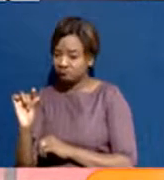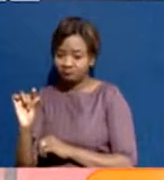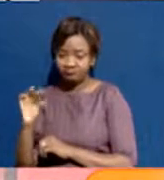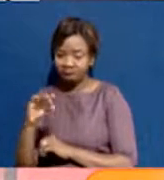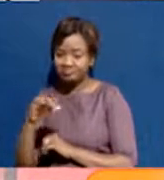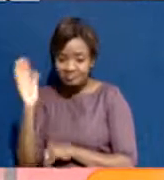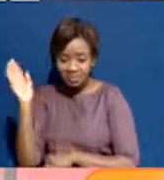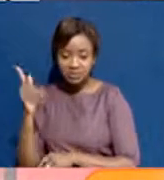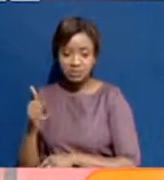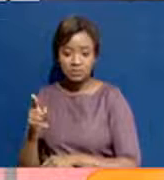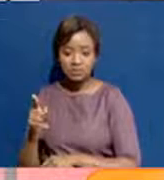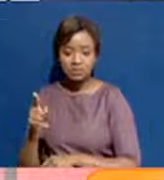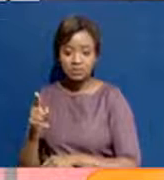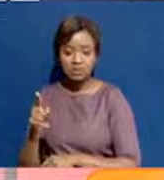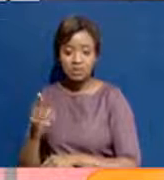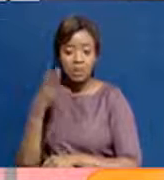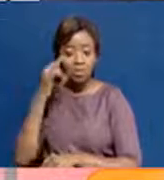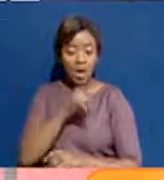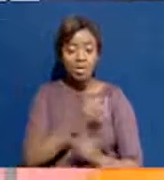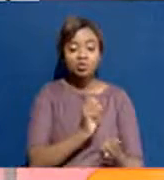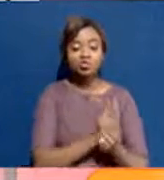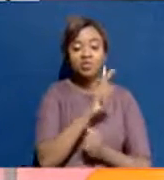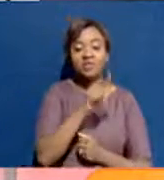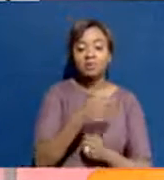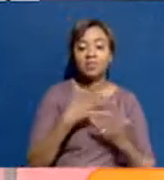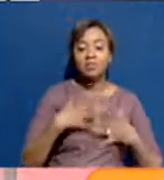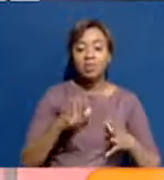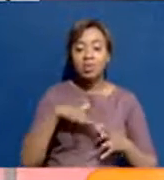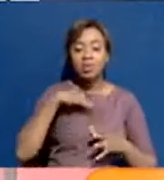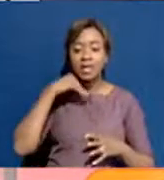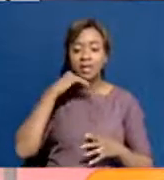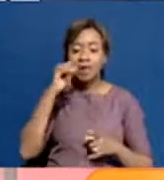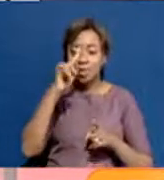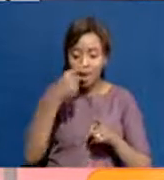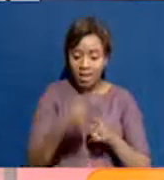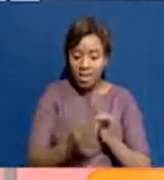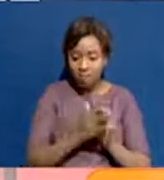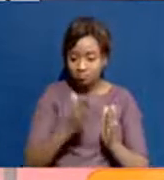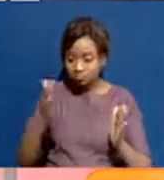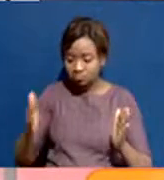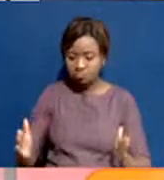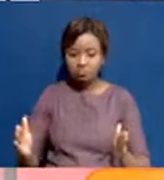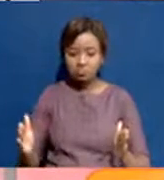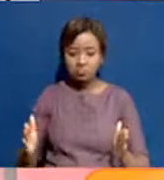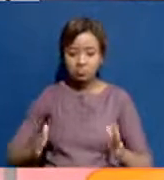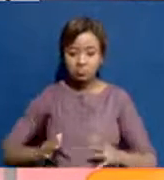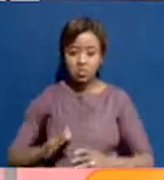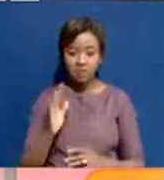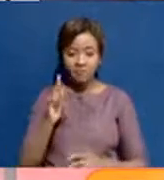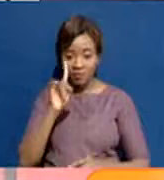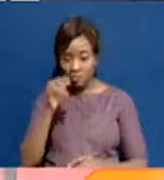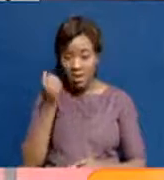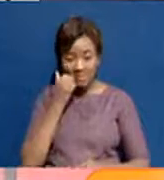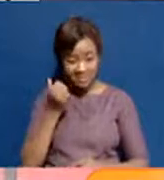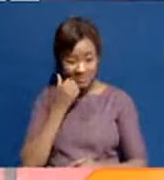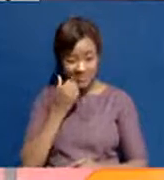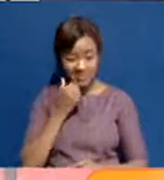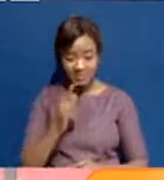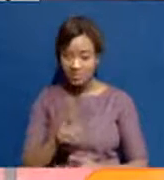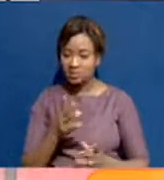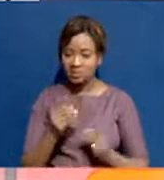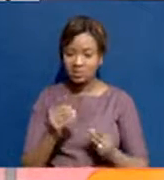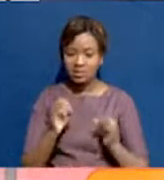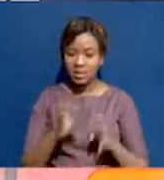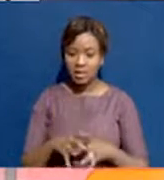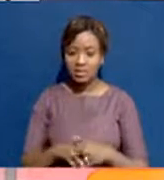a great number. Remember, we've said 12,000 people dying in 1 year alone from that one ailment is not a small number, which is